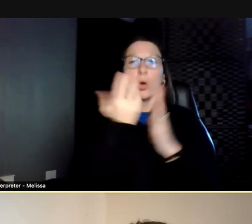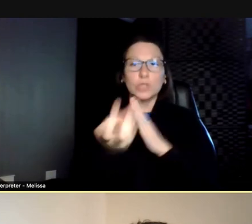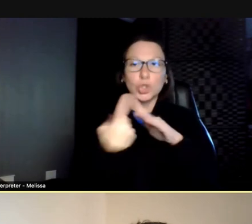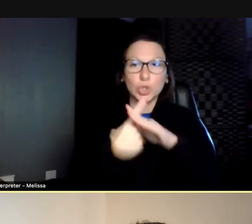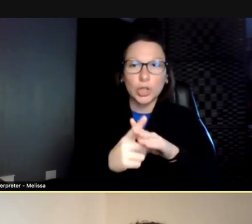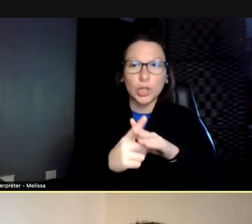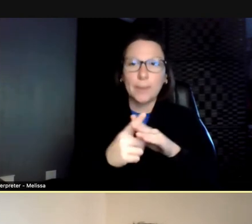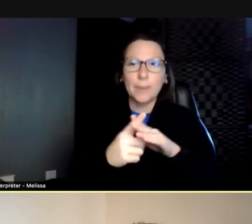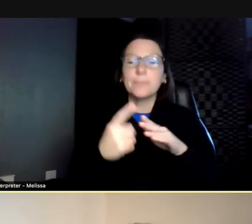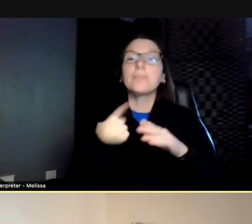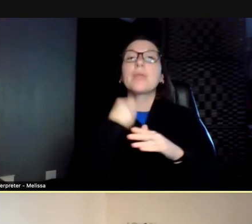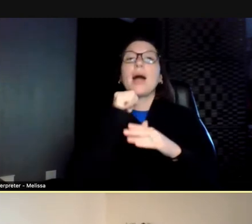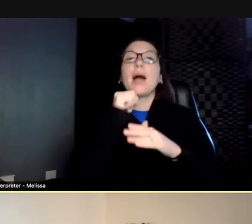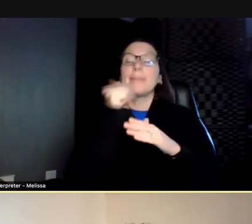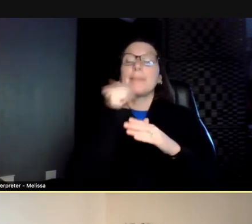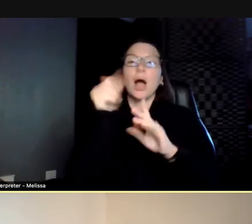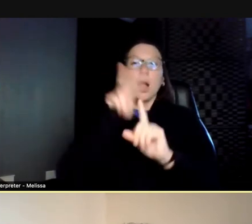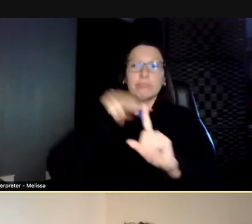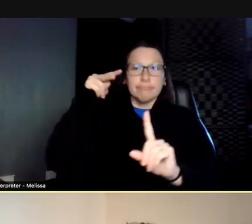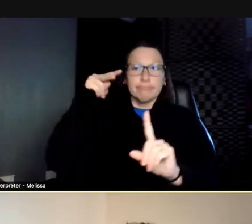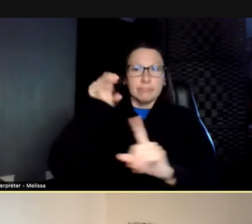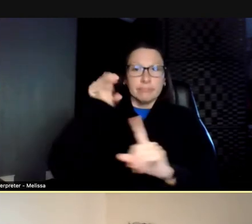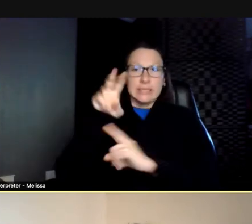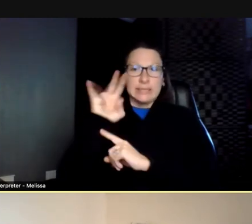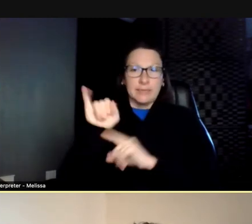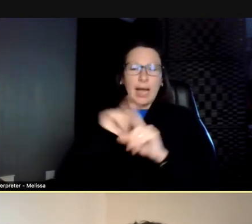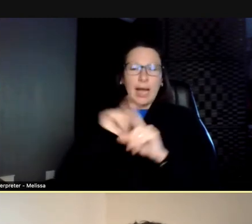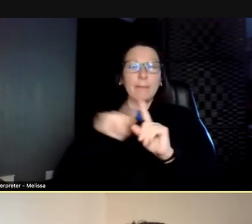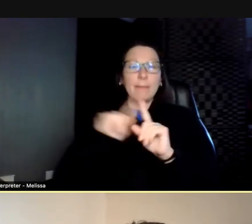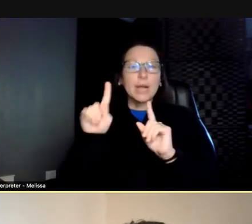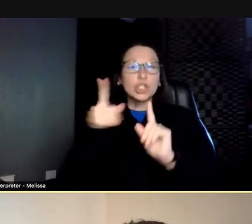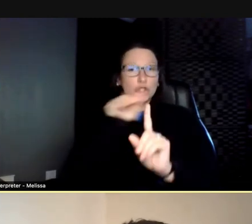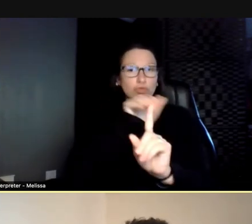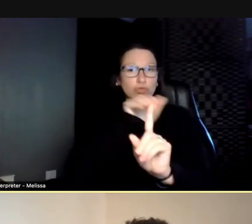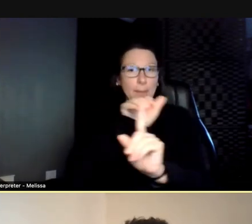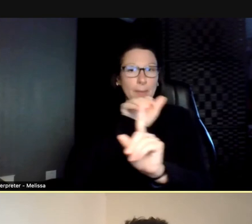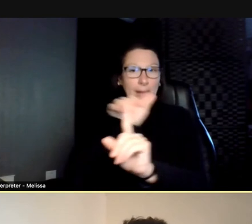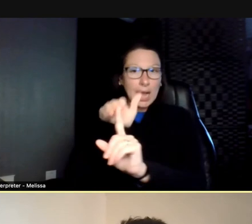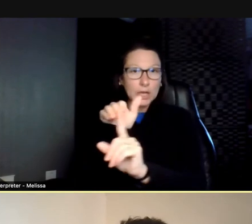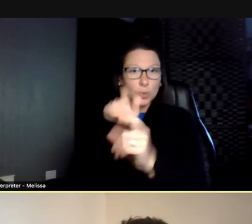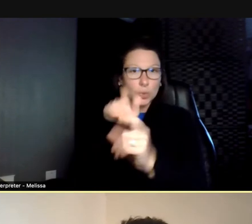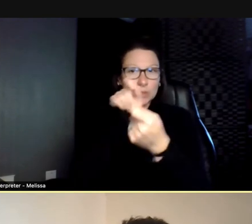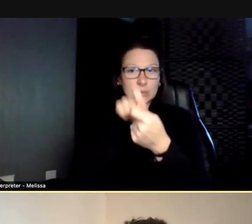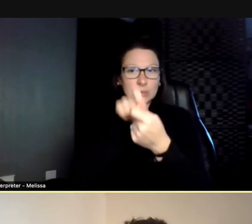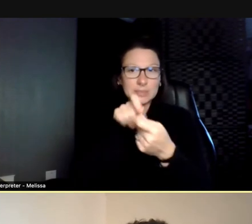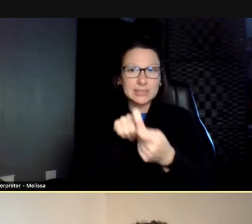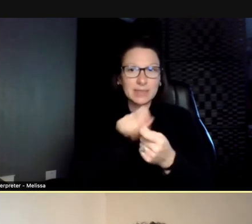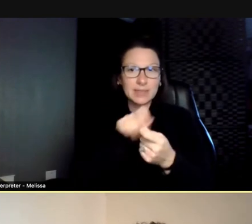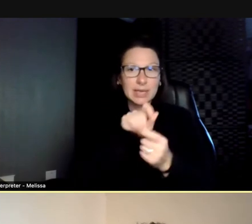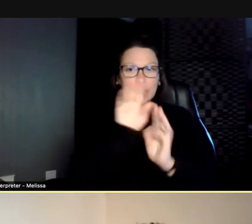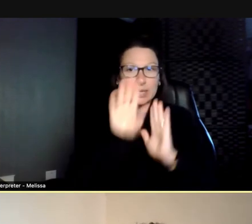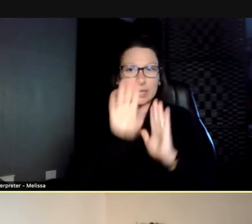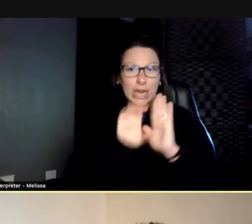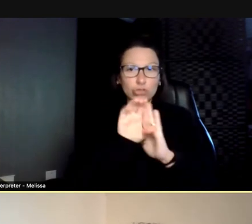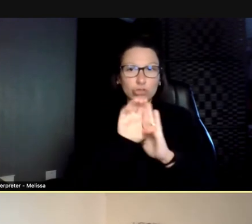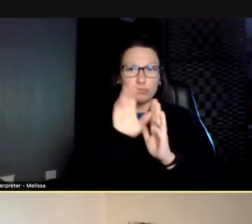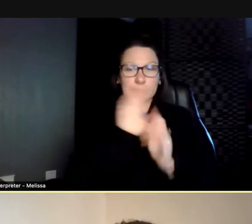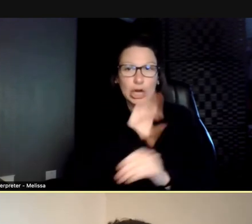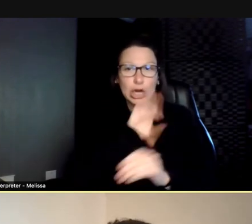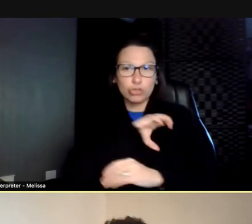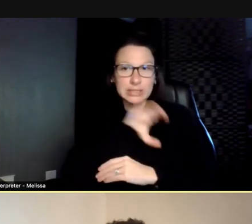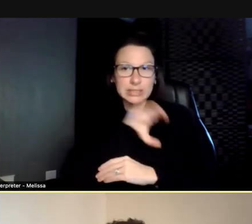of CVI, but I want to just refresh and remind you about the specific CVI characteristics, which are going to